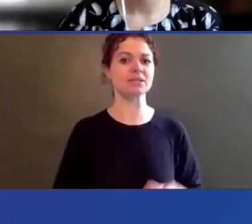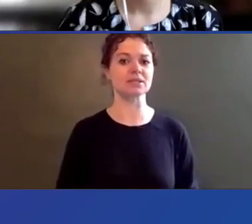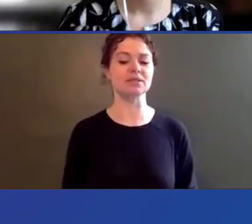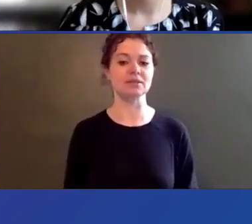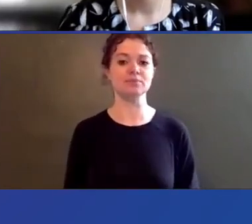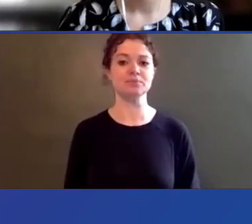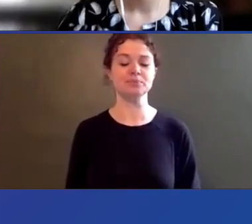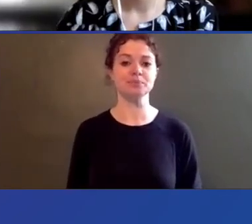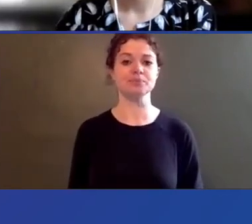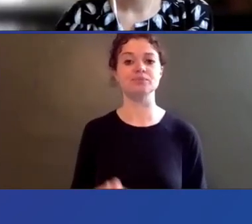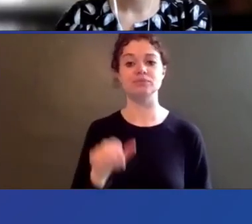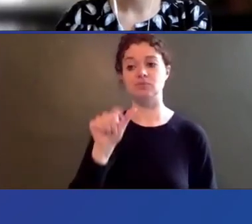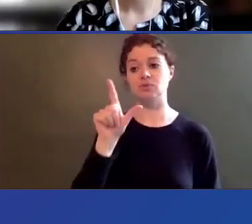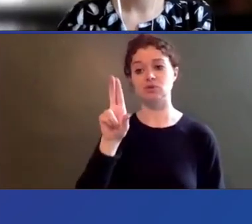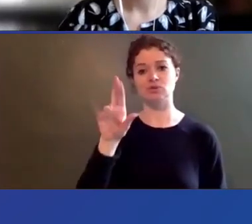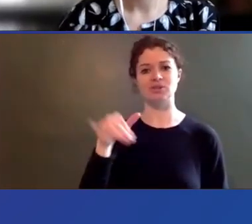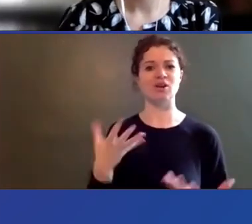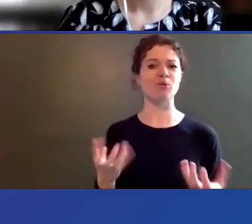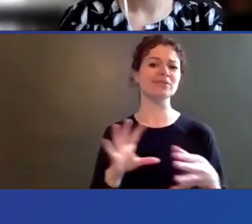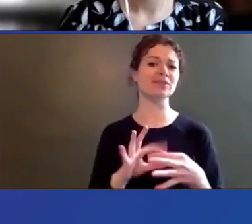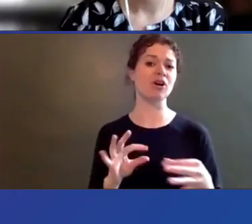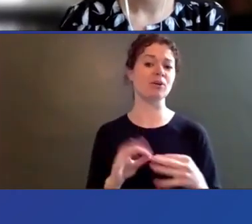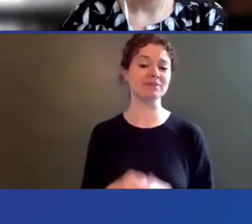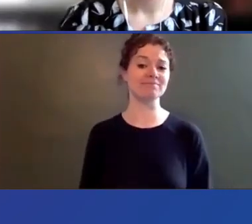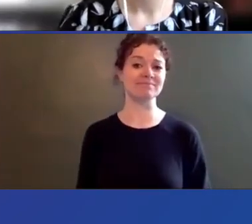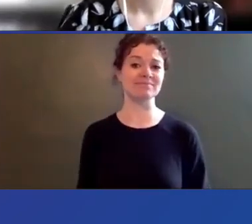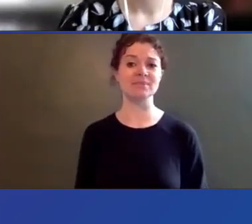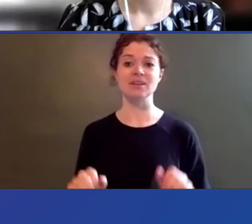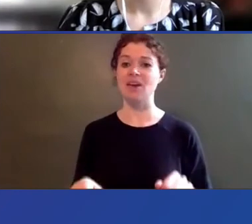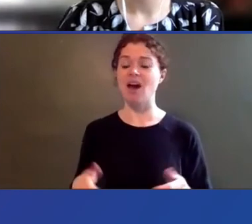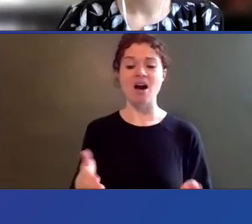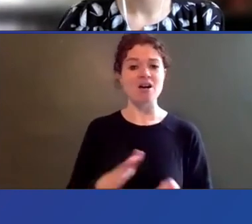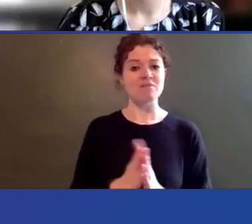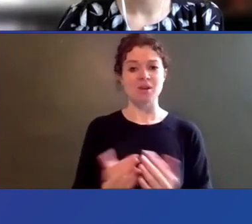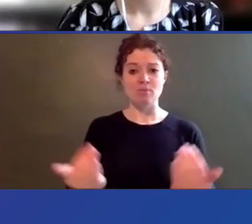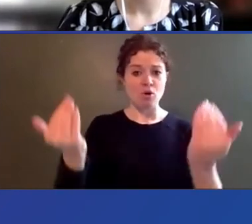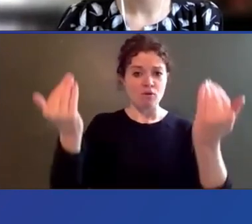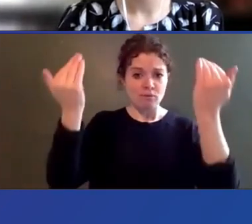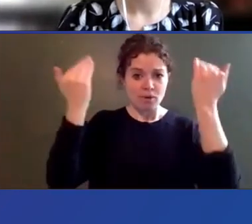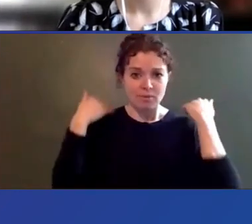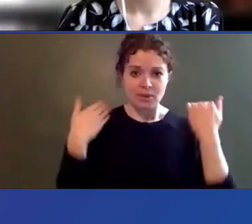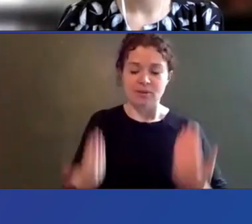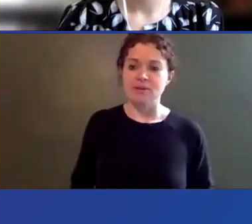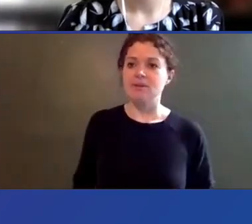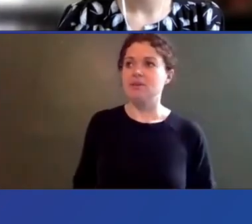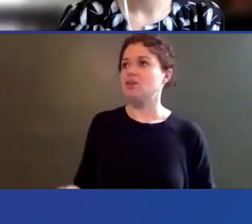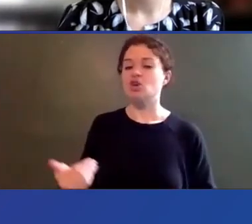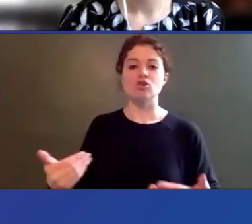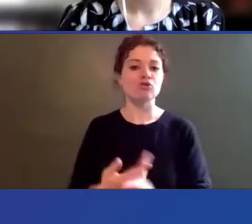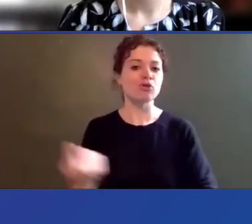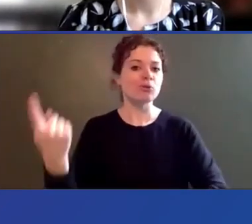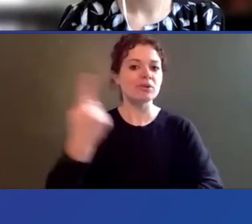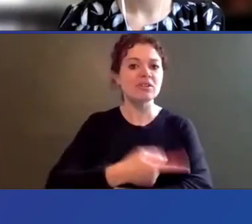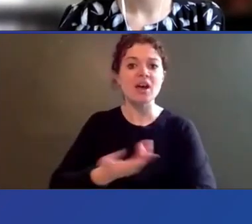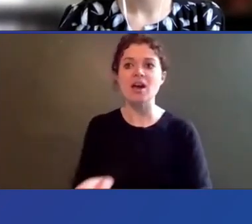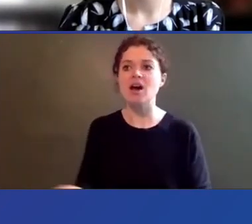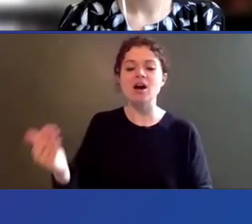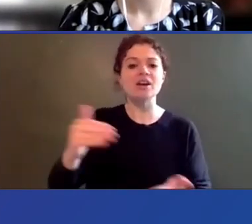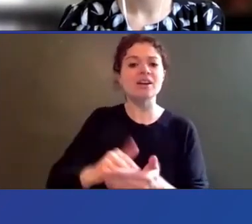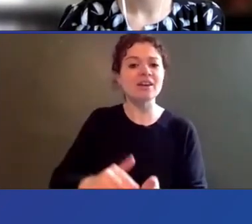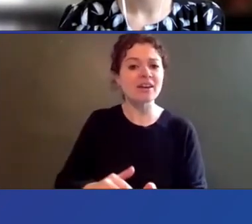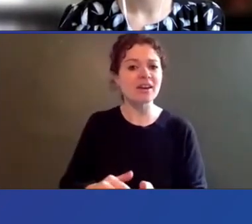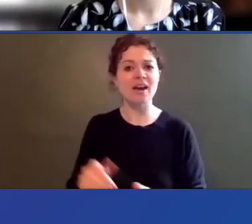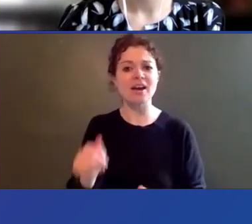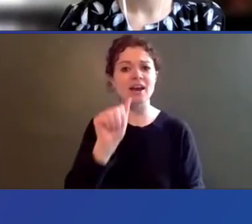can be so overwhelming, right? Another Asian person is attacked and you just are sort of, how can I do anything? I feel